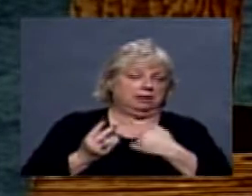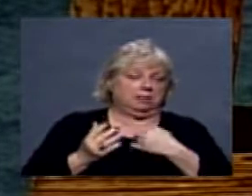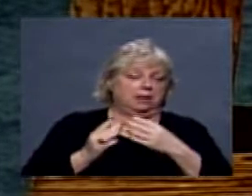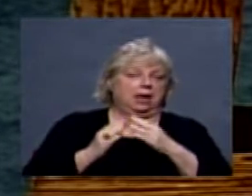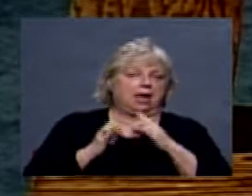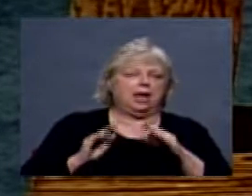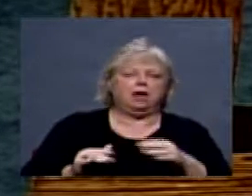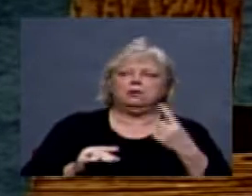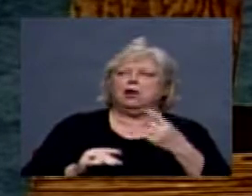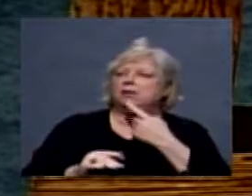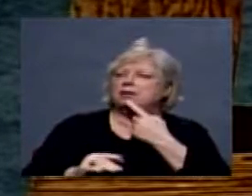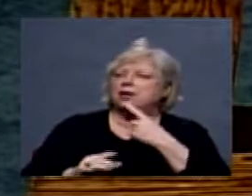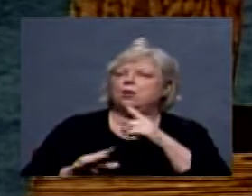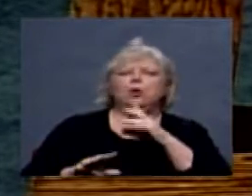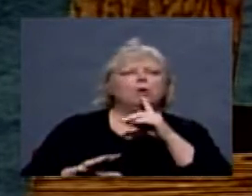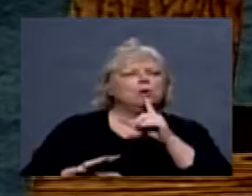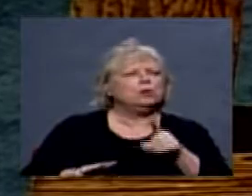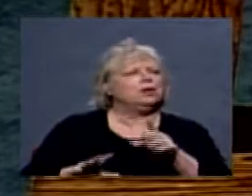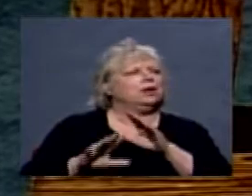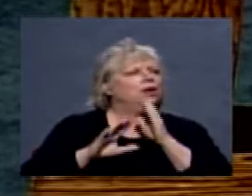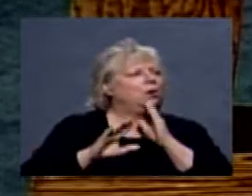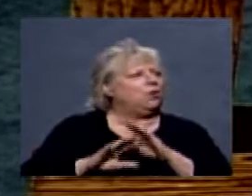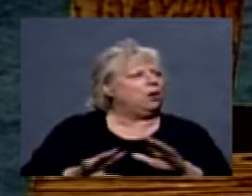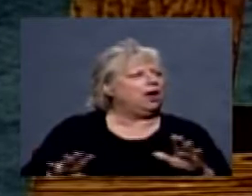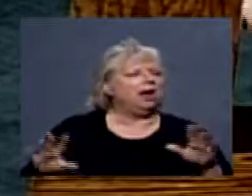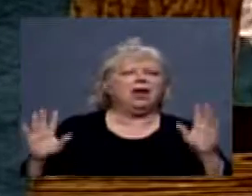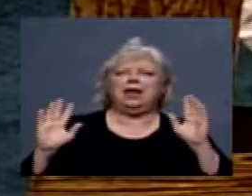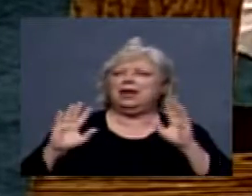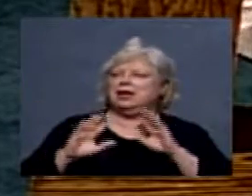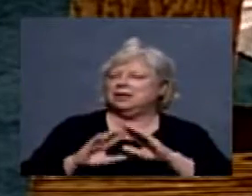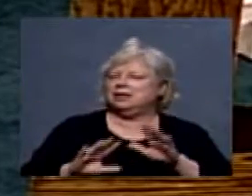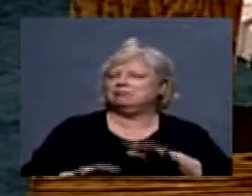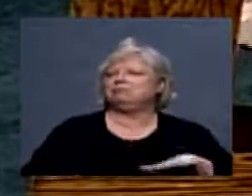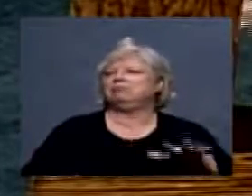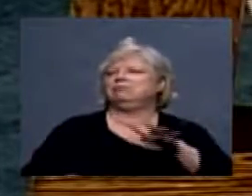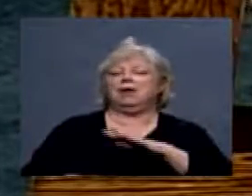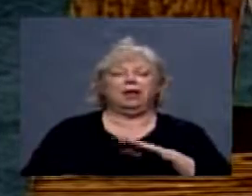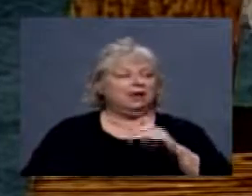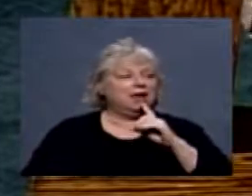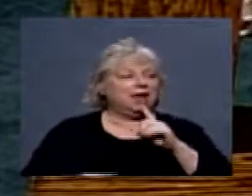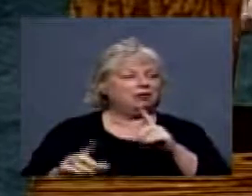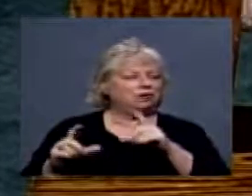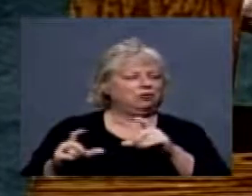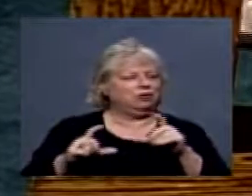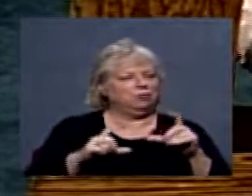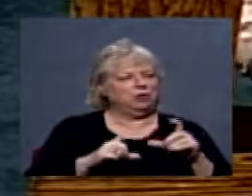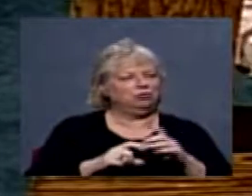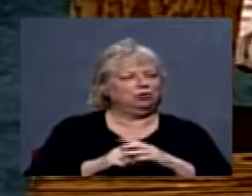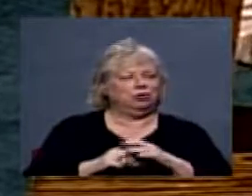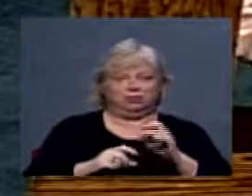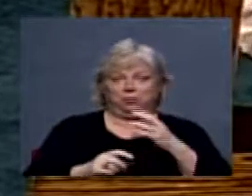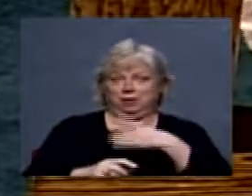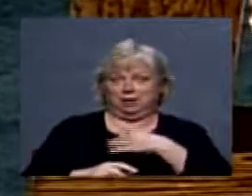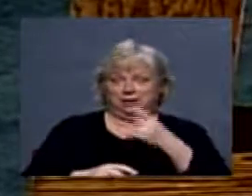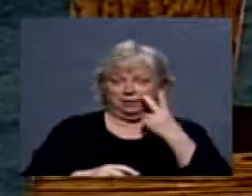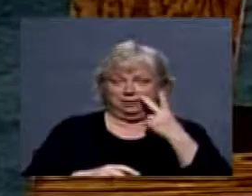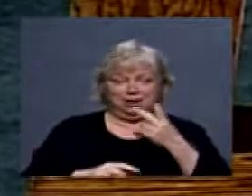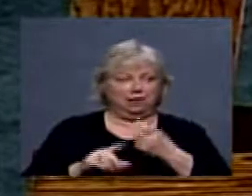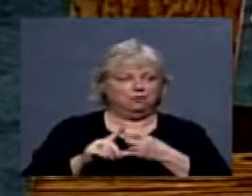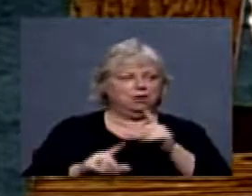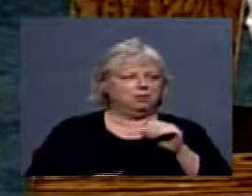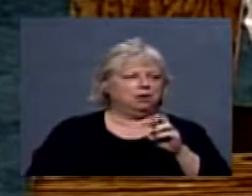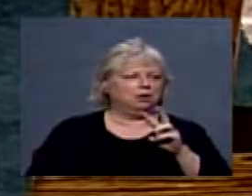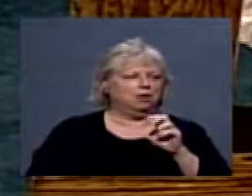comments how quiet it is, how there's nothing coming in and out all the time. I've actually took a picture, if y'all would like to see it, from